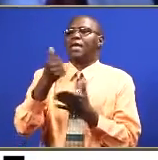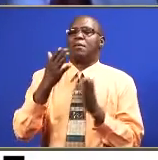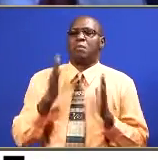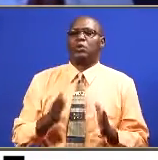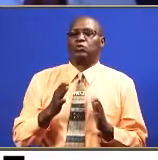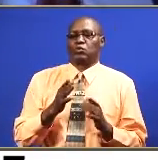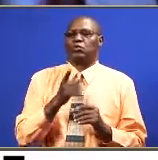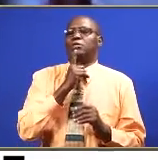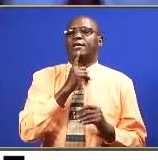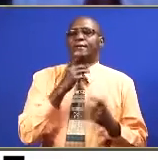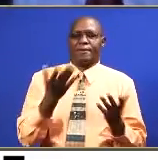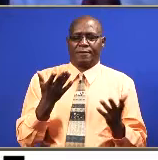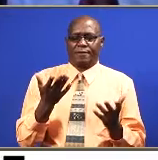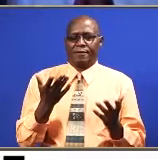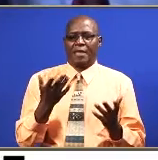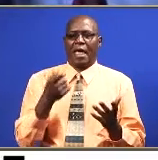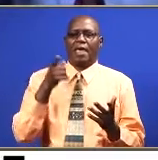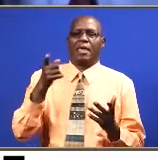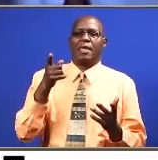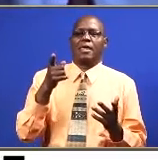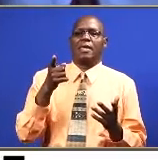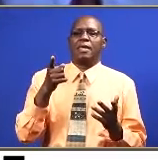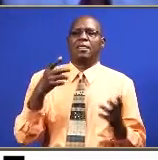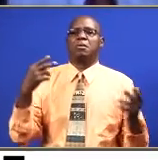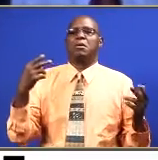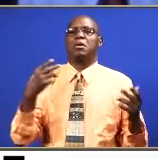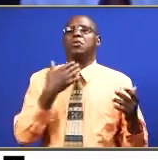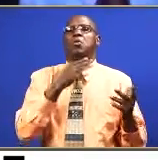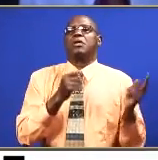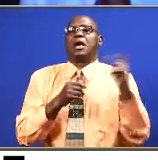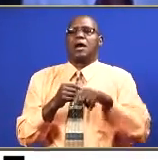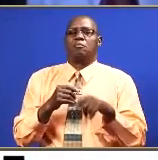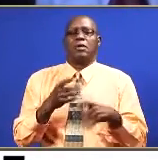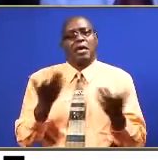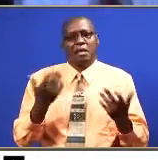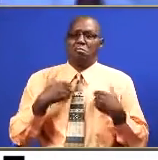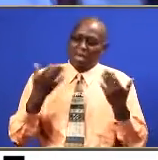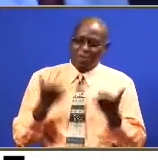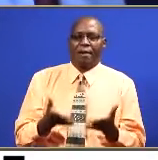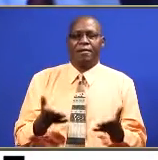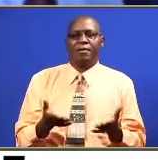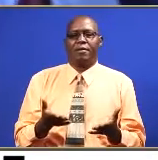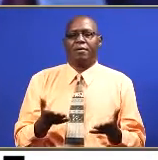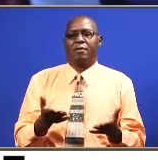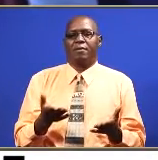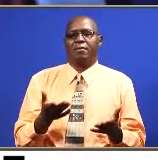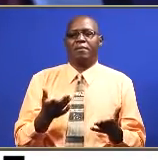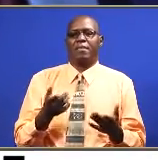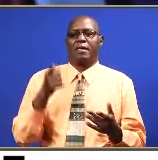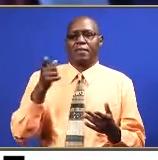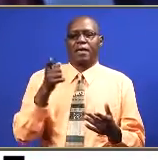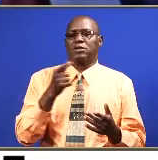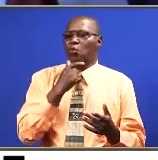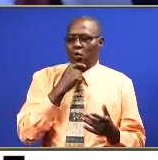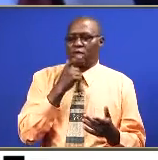to say, aligomea kuja. So I'm here, and I can tell you it has been a wonderful